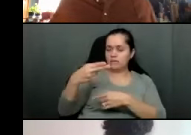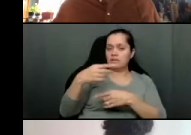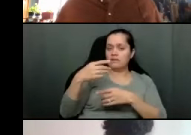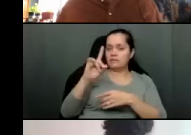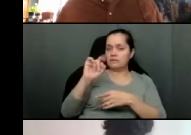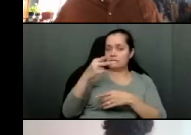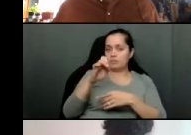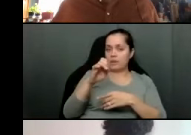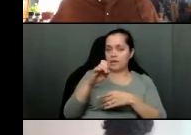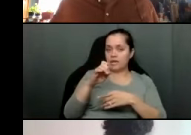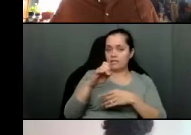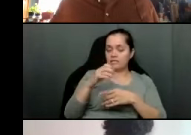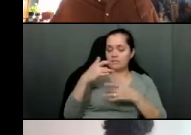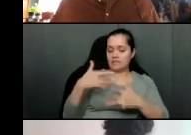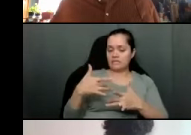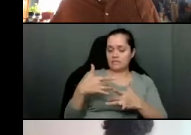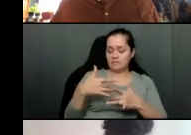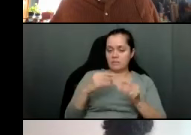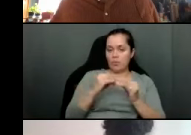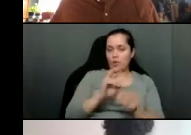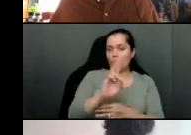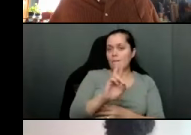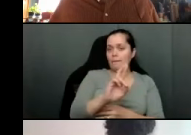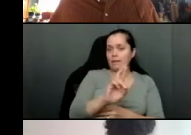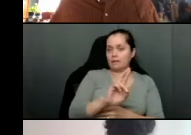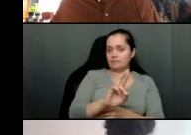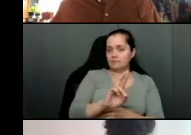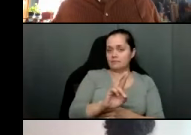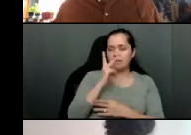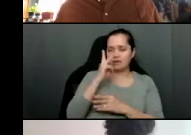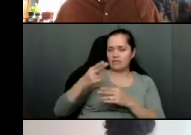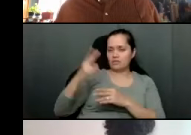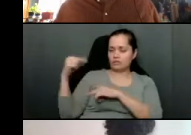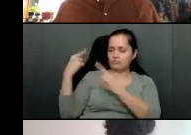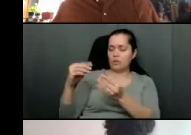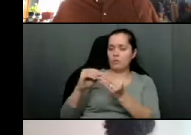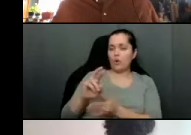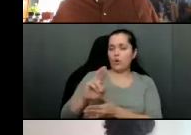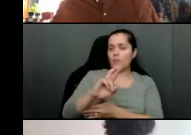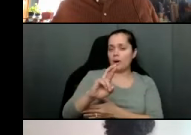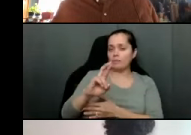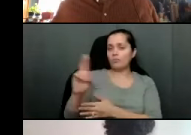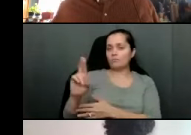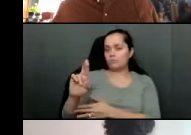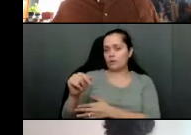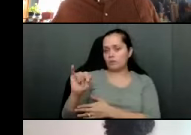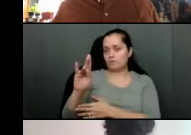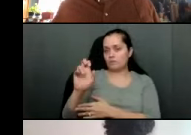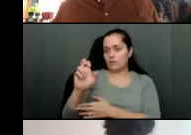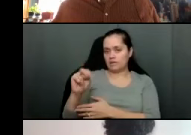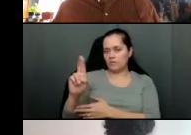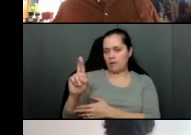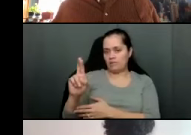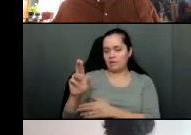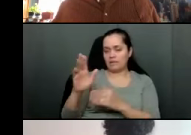to vote more Republican. If you look at the historical record, more Republicans have gotten elected in DuPage County